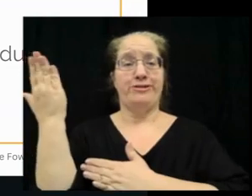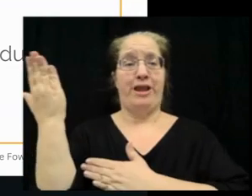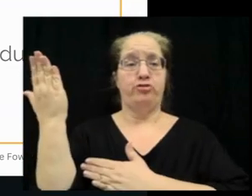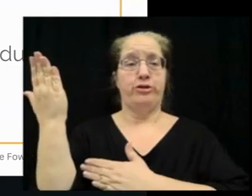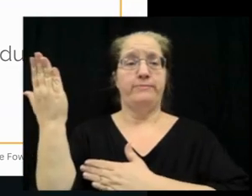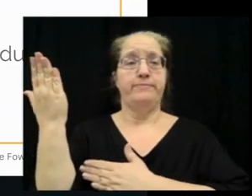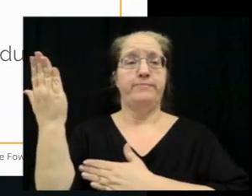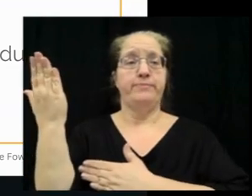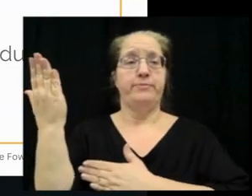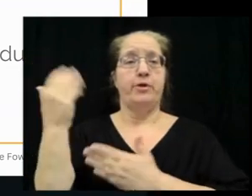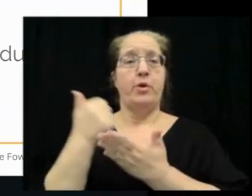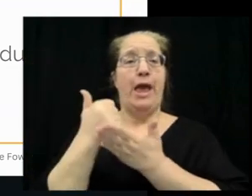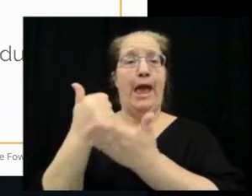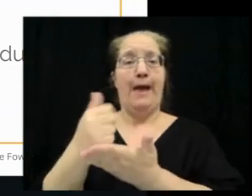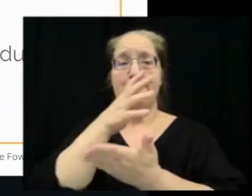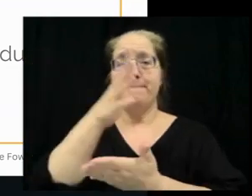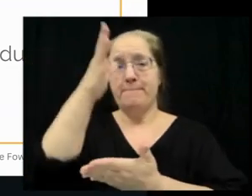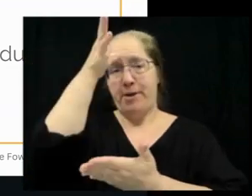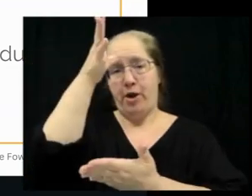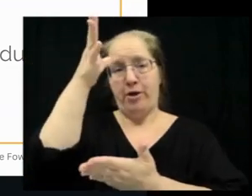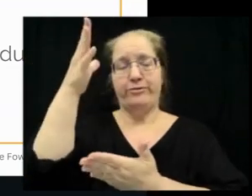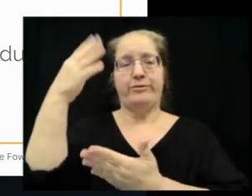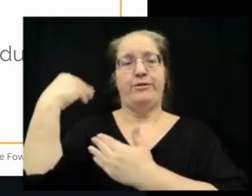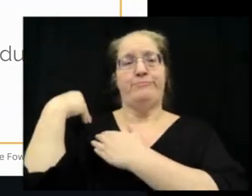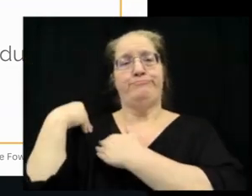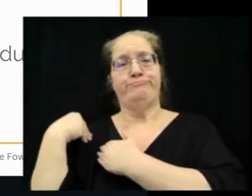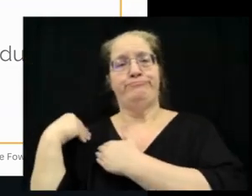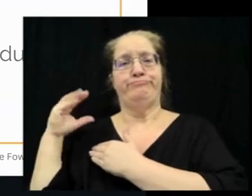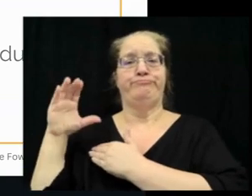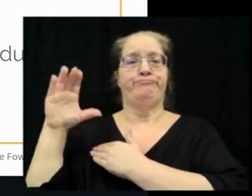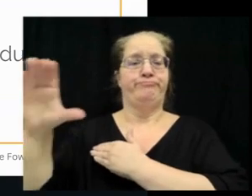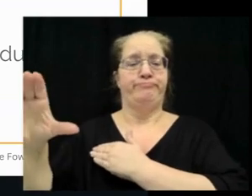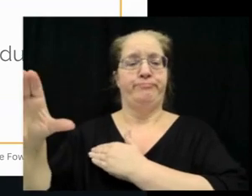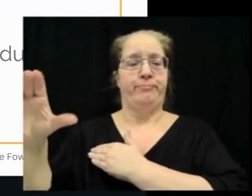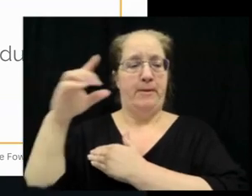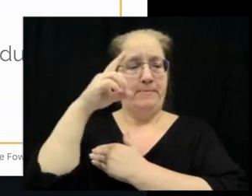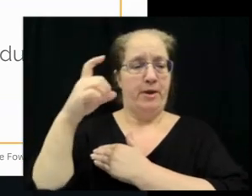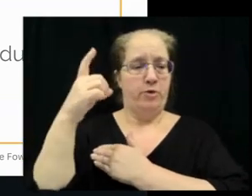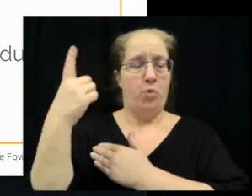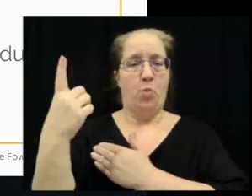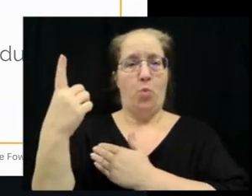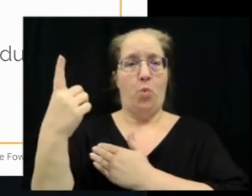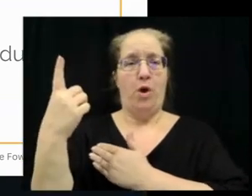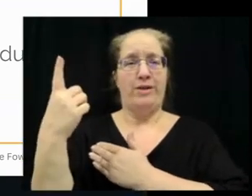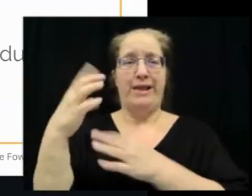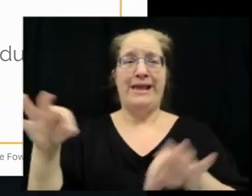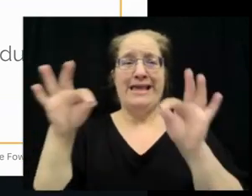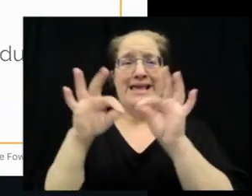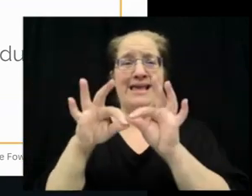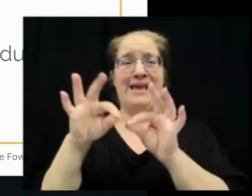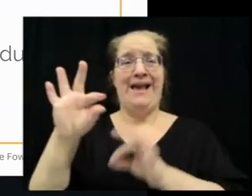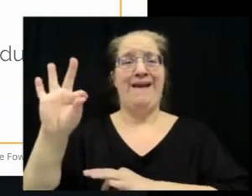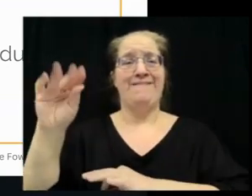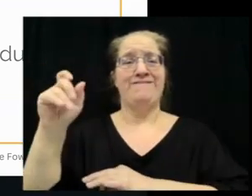of help parents unload some of the pressure. Because one of the key factors, or some of